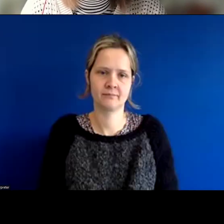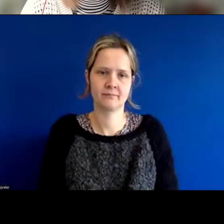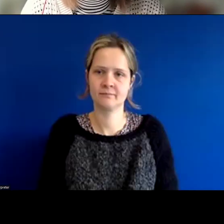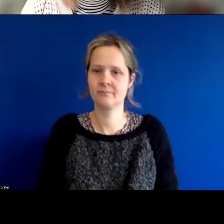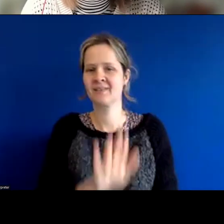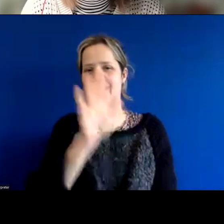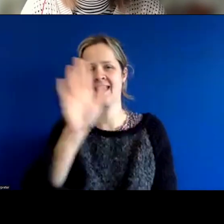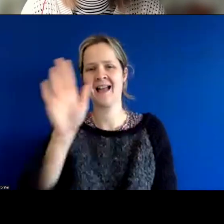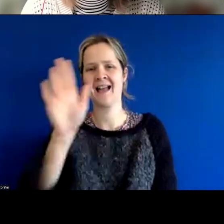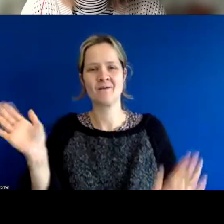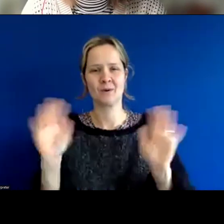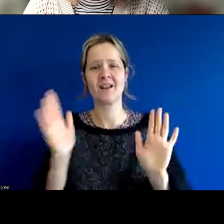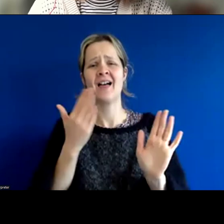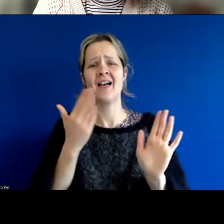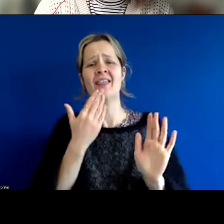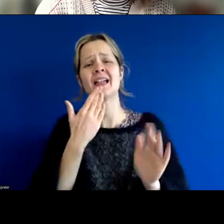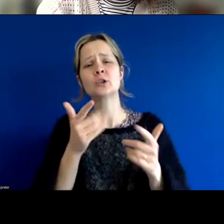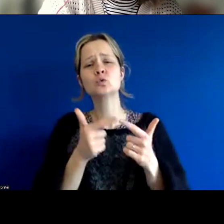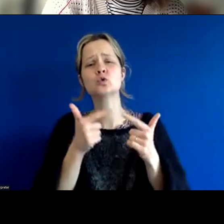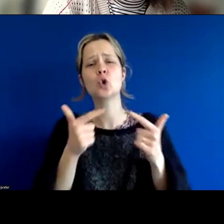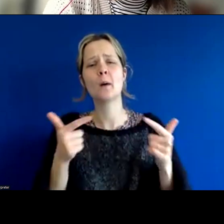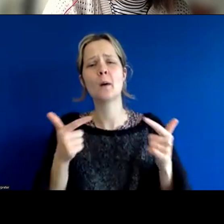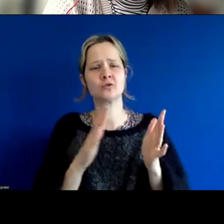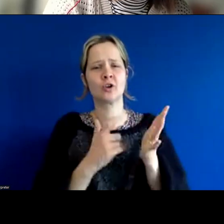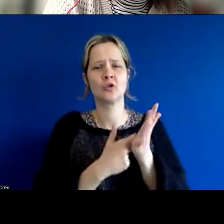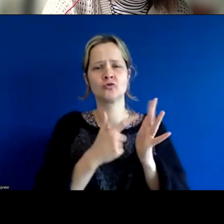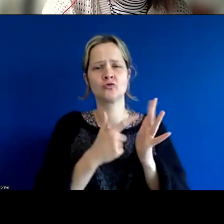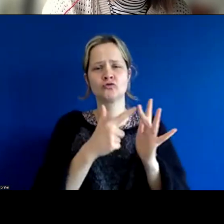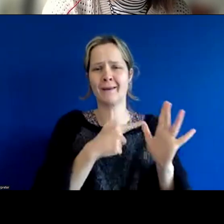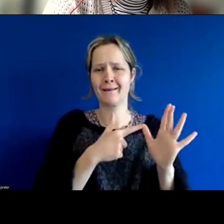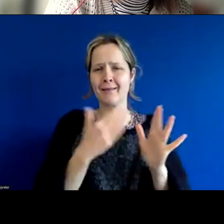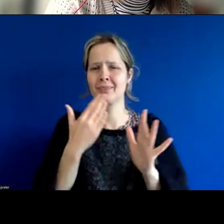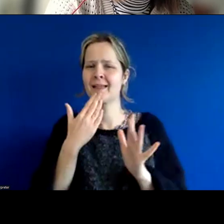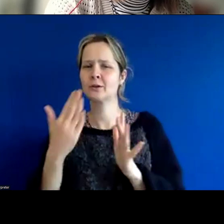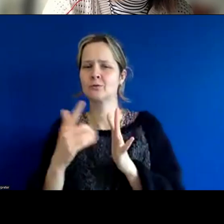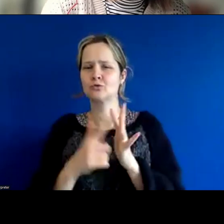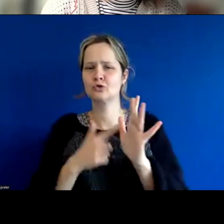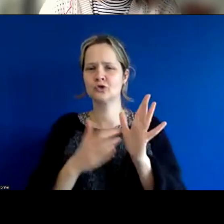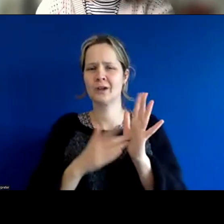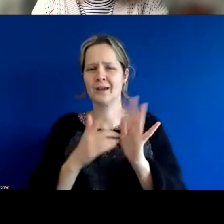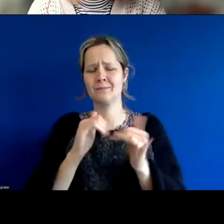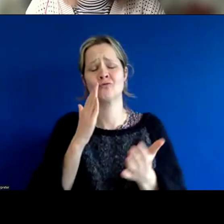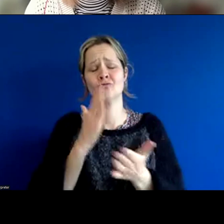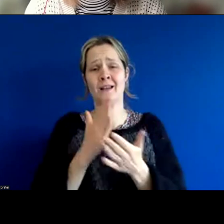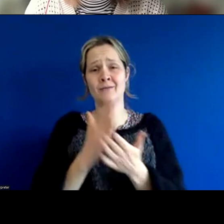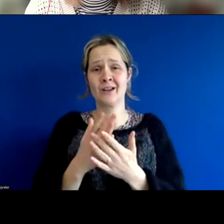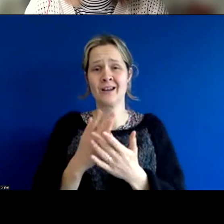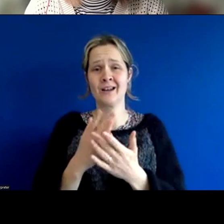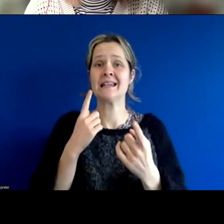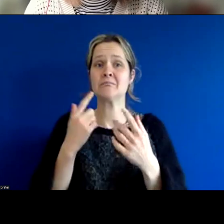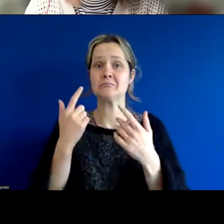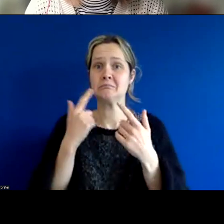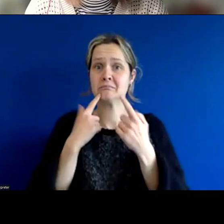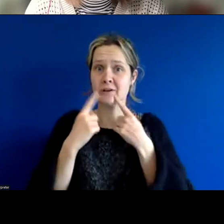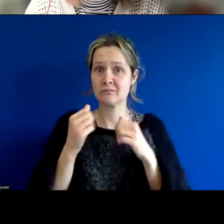Hello, everyone. Hello. Thank you so much as well, Ria and James. That was really informative and really helpful. And for